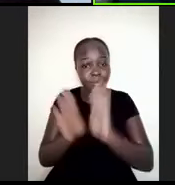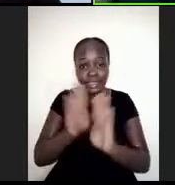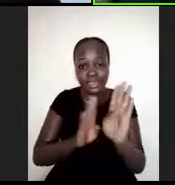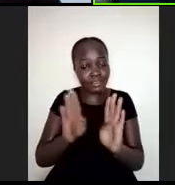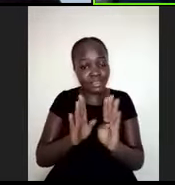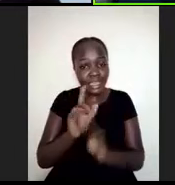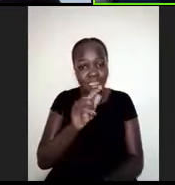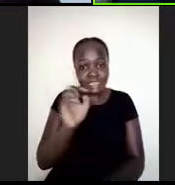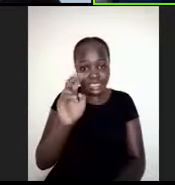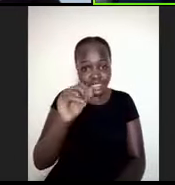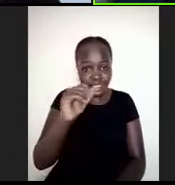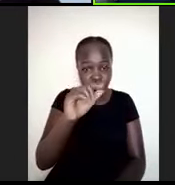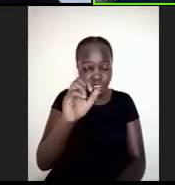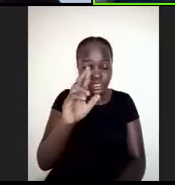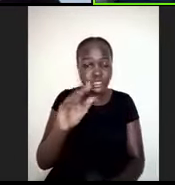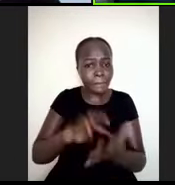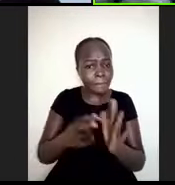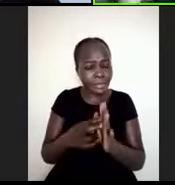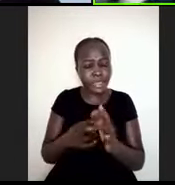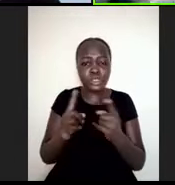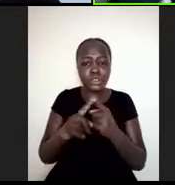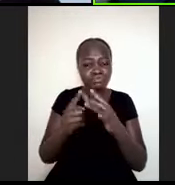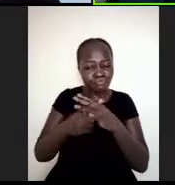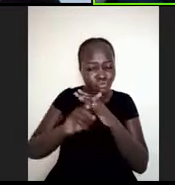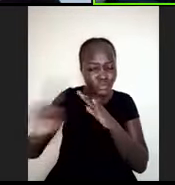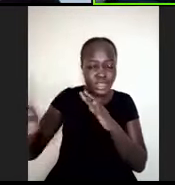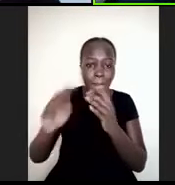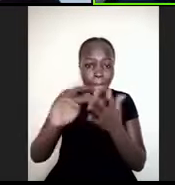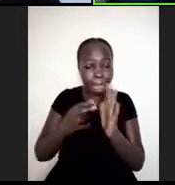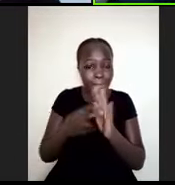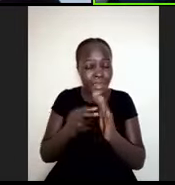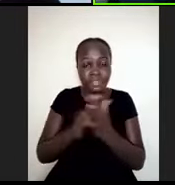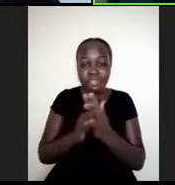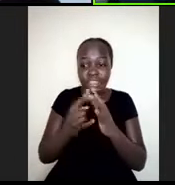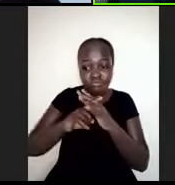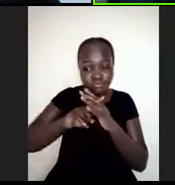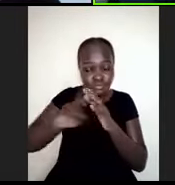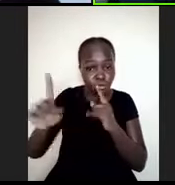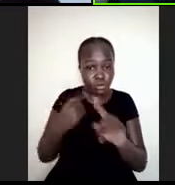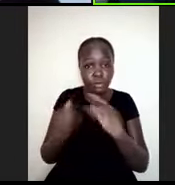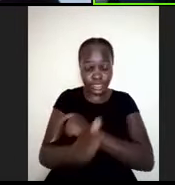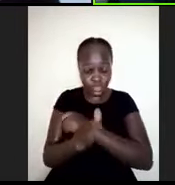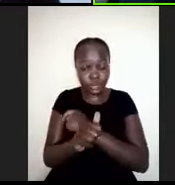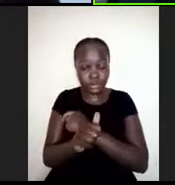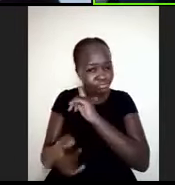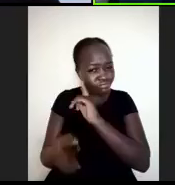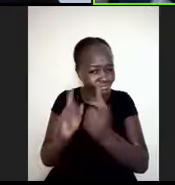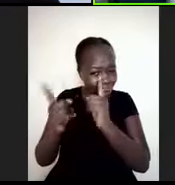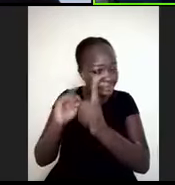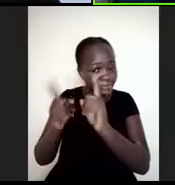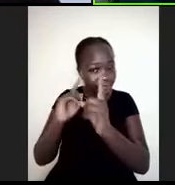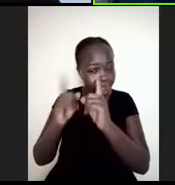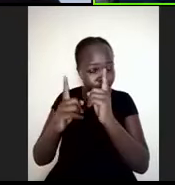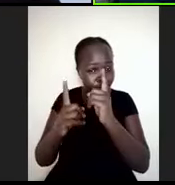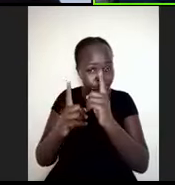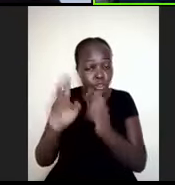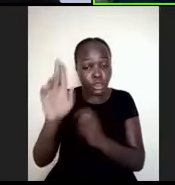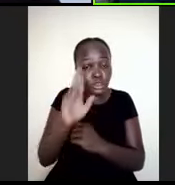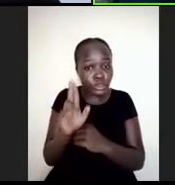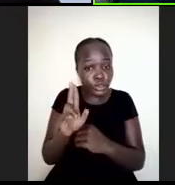flee. Fleeing means it's like you're running away from danger. For you, sex at this